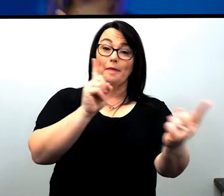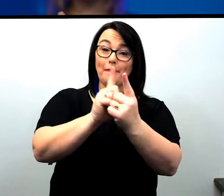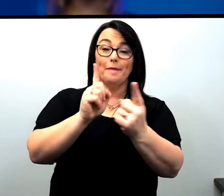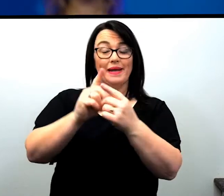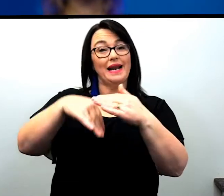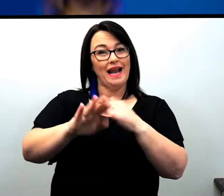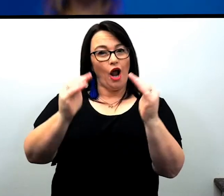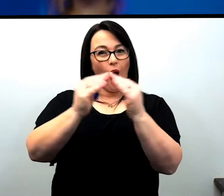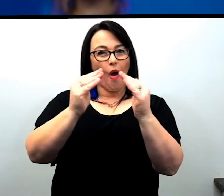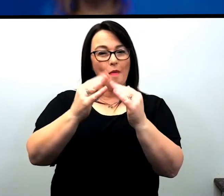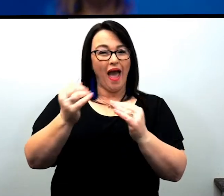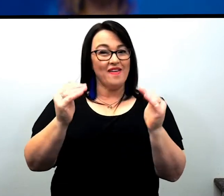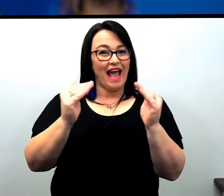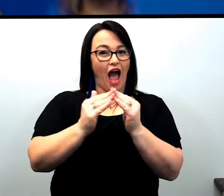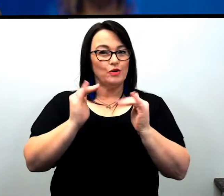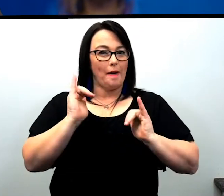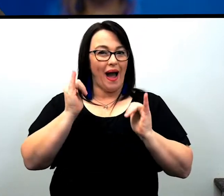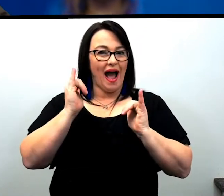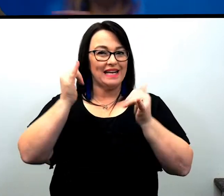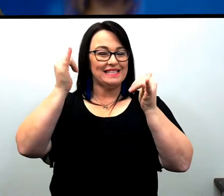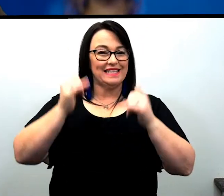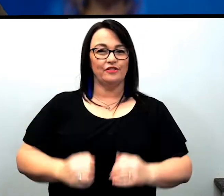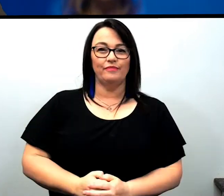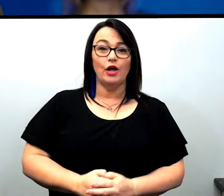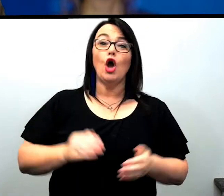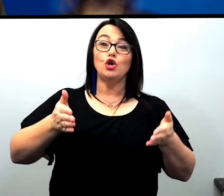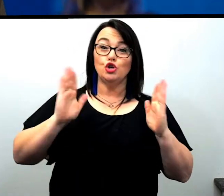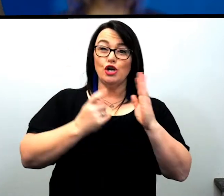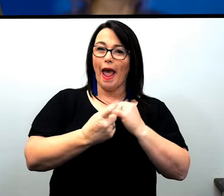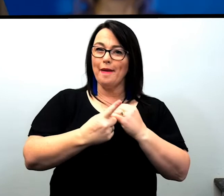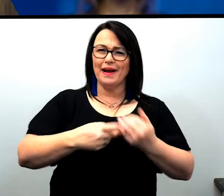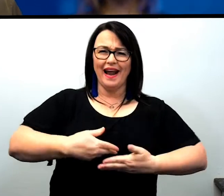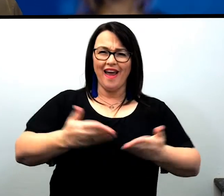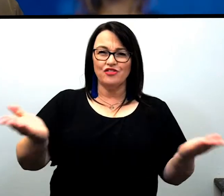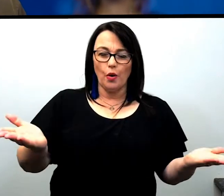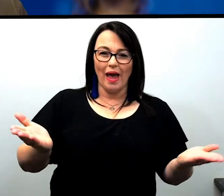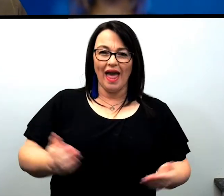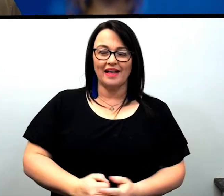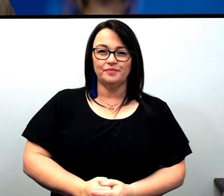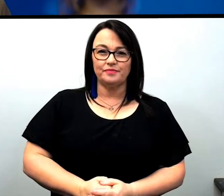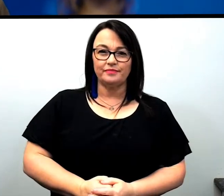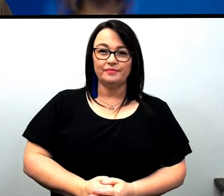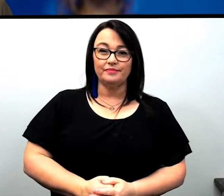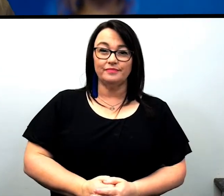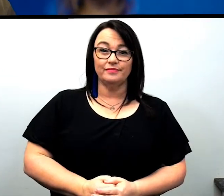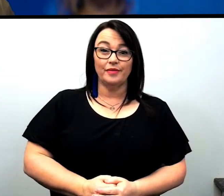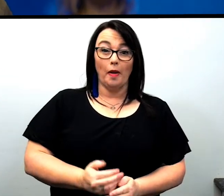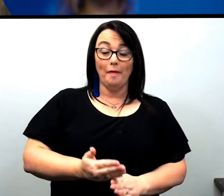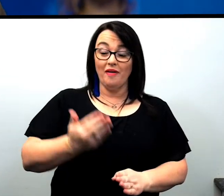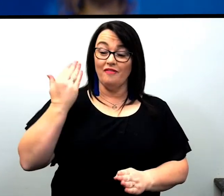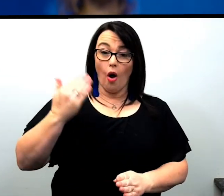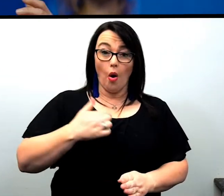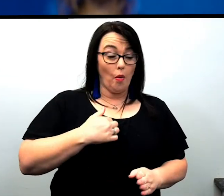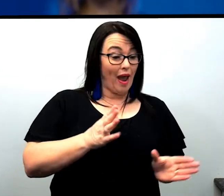having house parties. And so church is happening all over the place. We've been able to move from 10 gatherings of 10